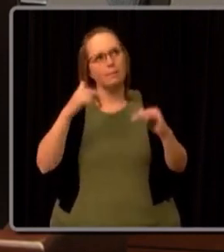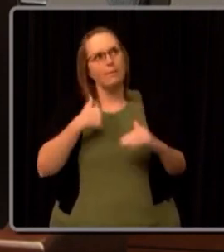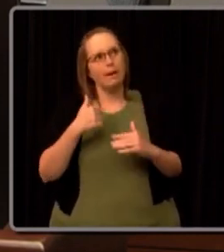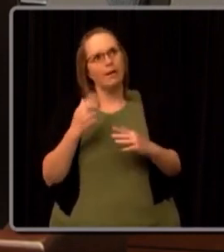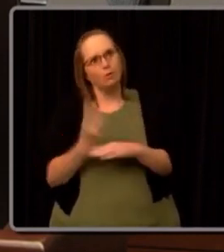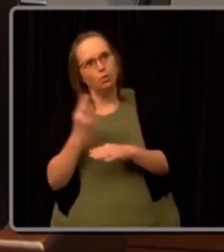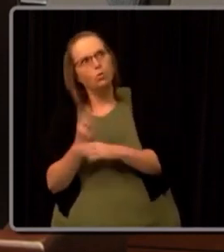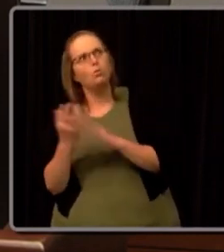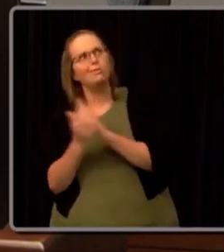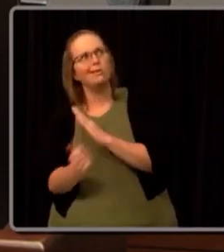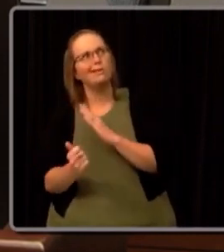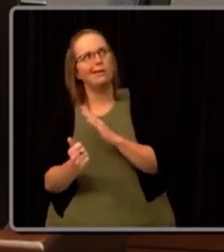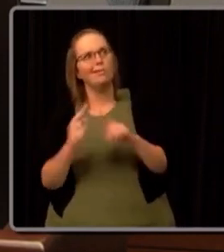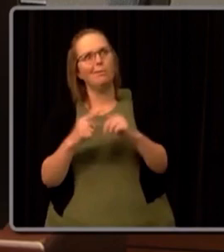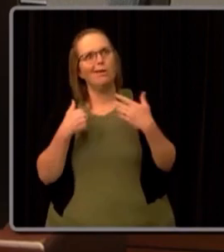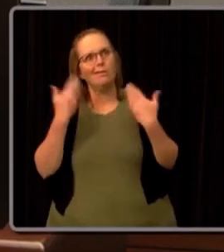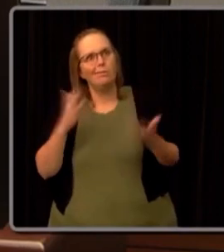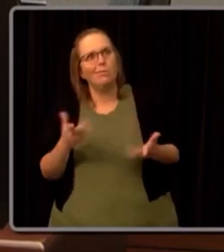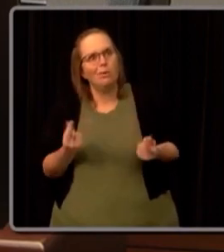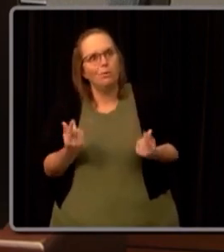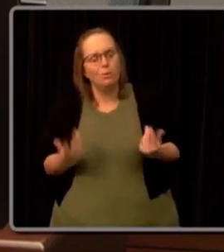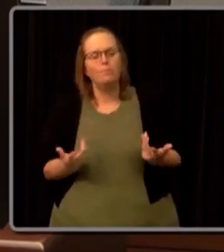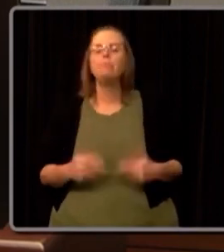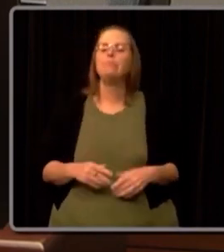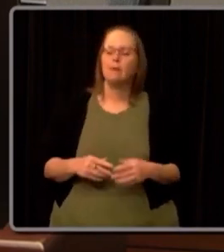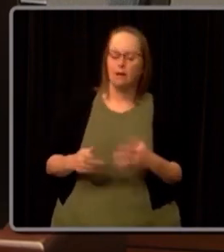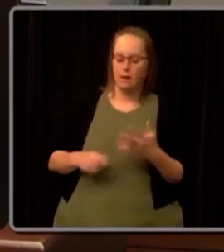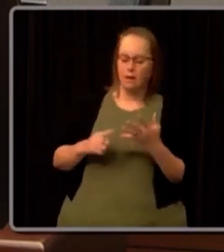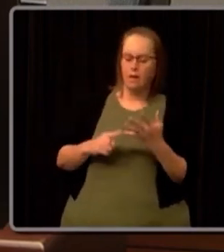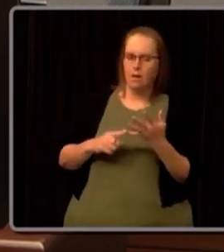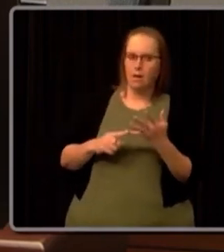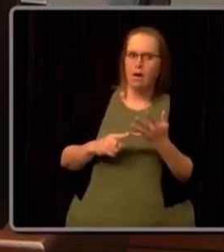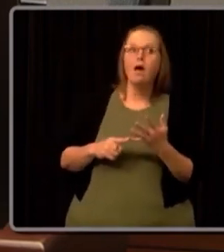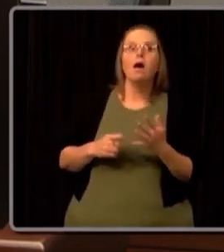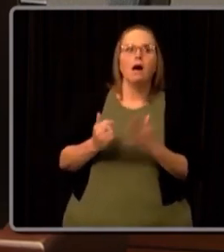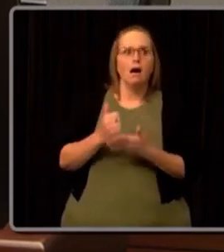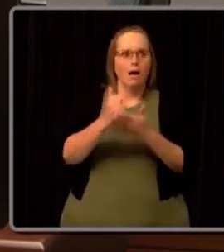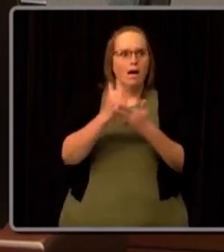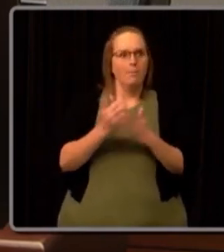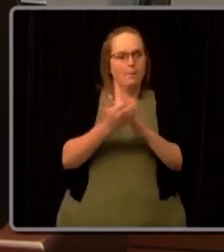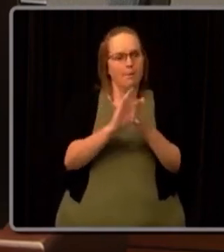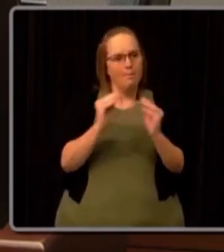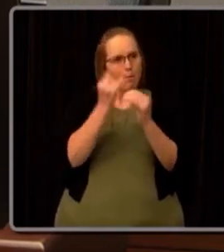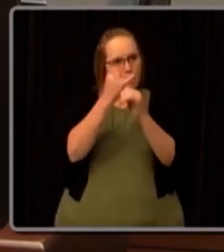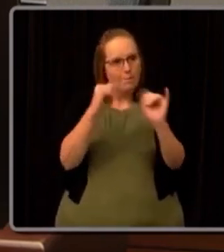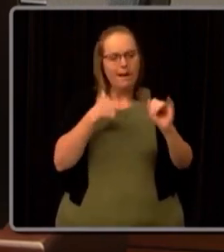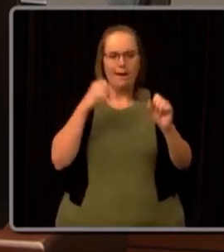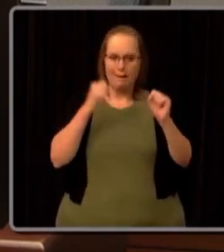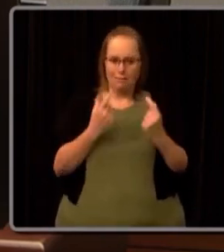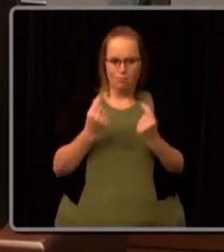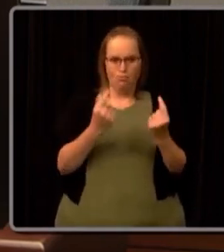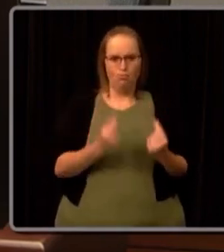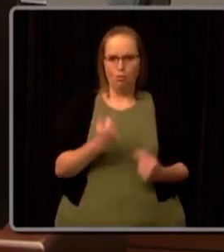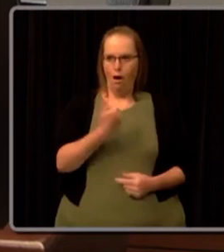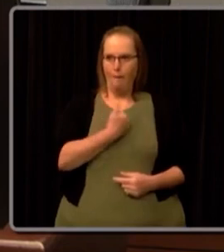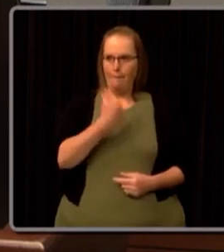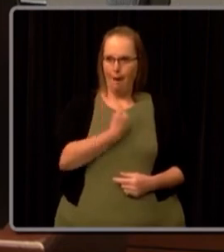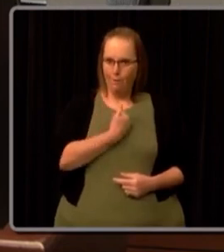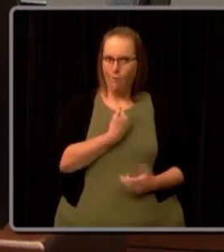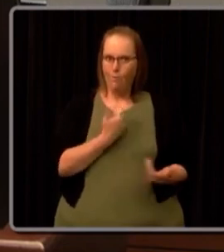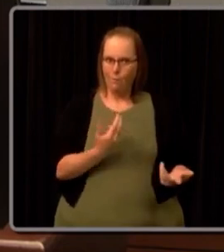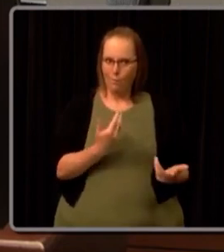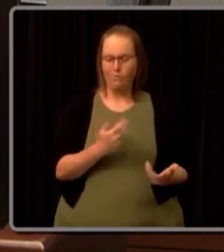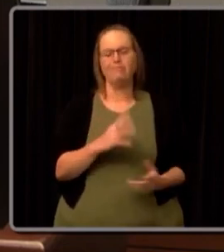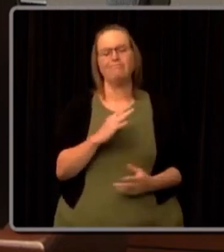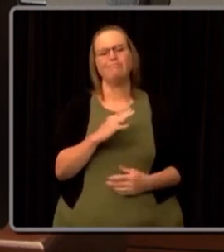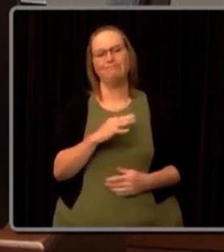use a skill in your writing. And then finally, it helped me become more independent. I can do things on my own, even if I thought I couldn't. So